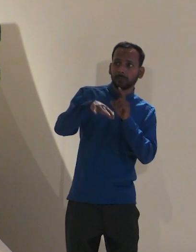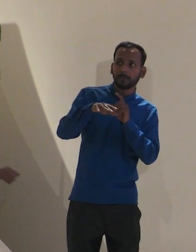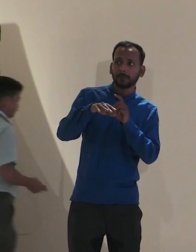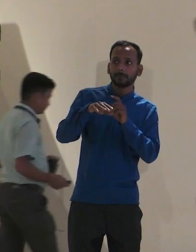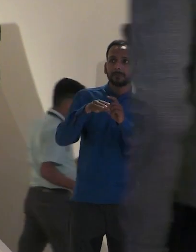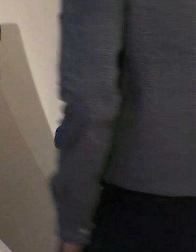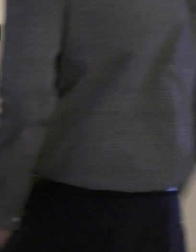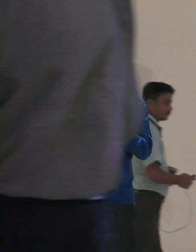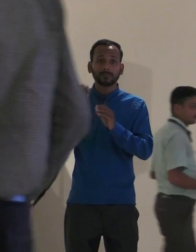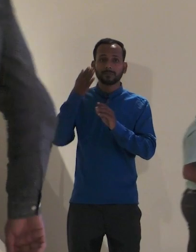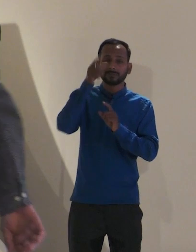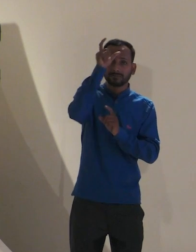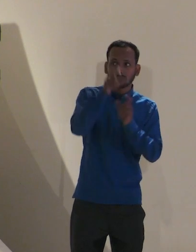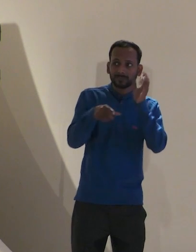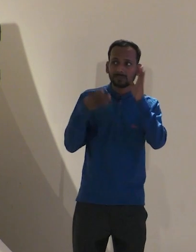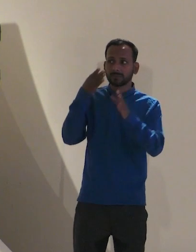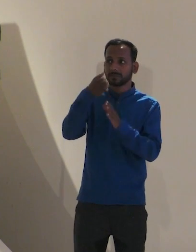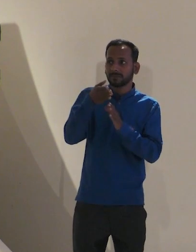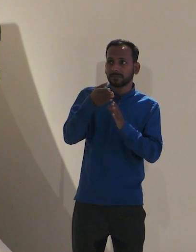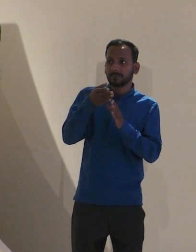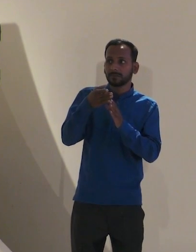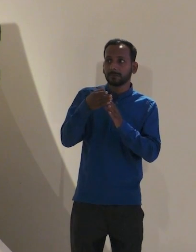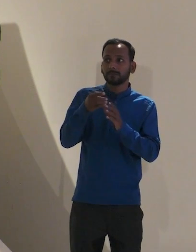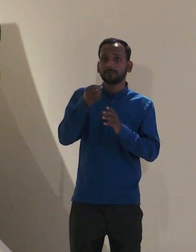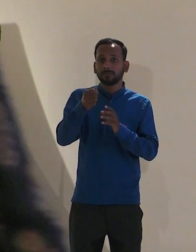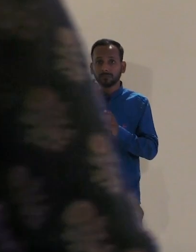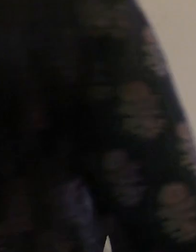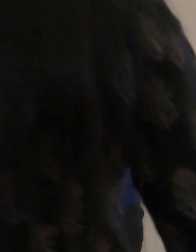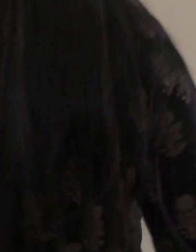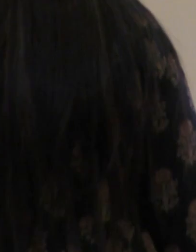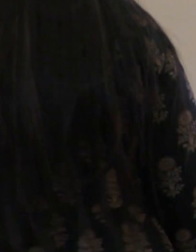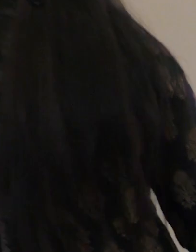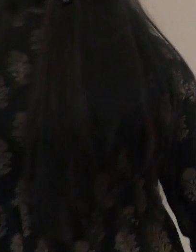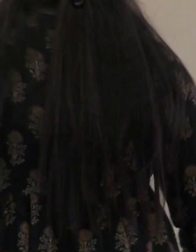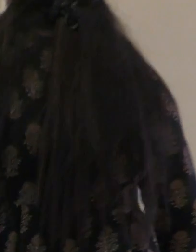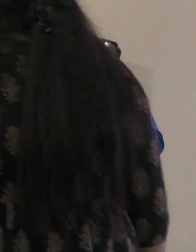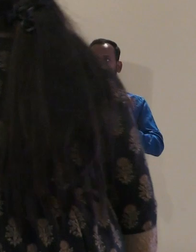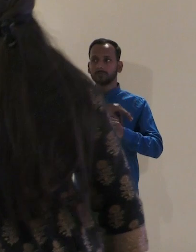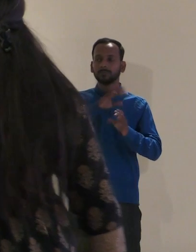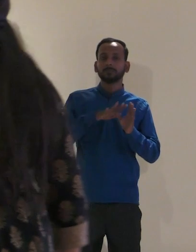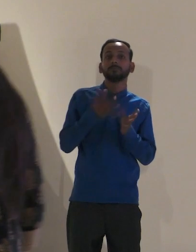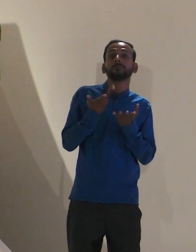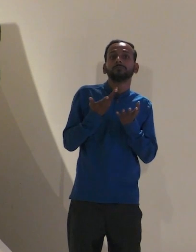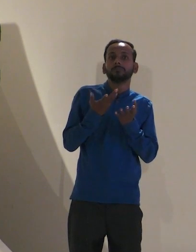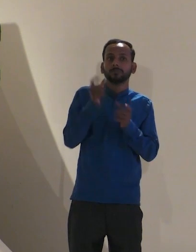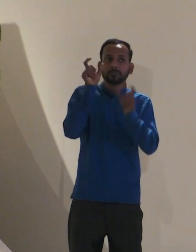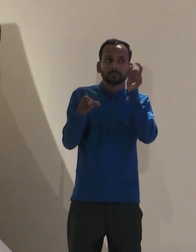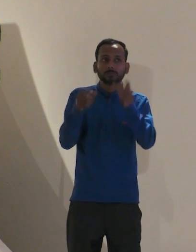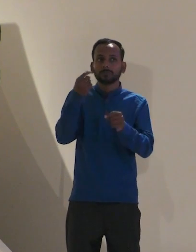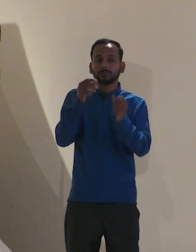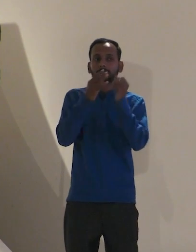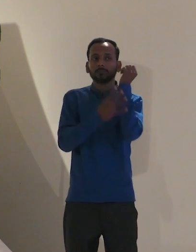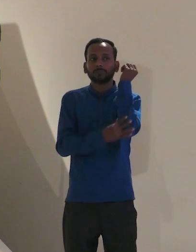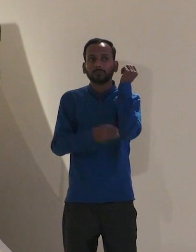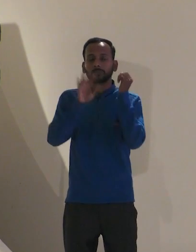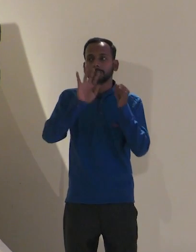people. If they snatch the money, actually, they snatch the money from the people. The bill